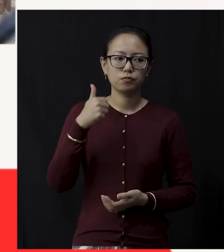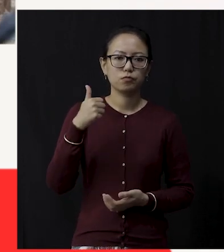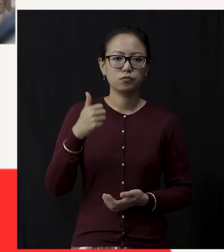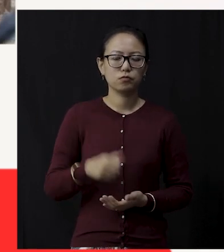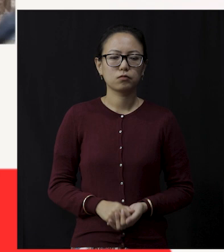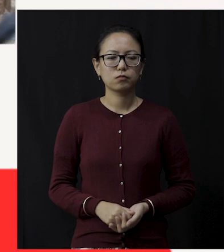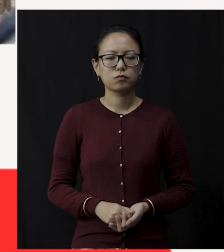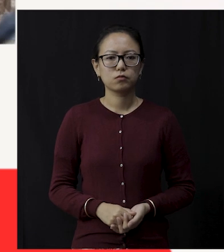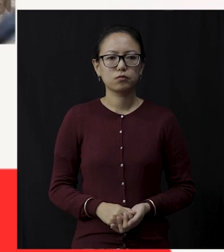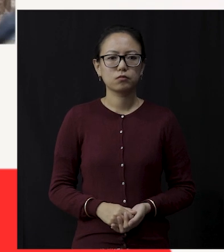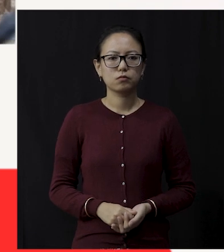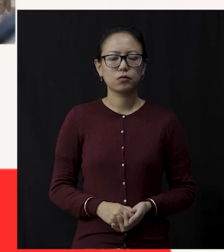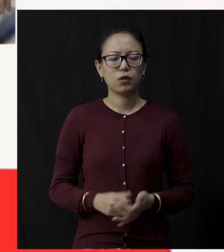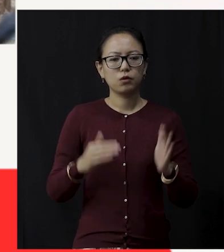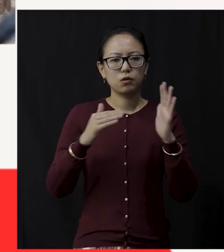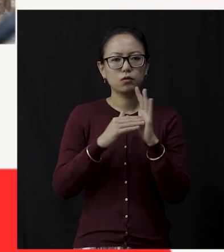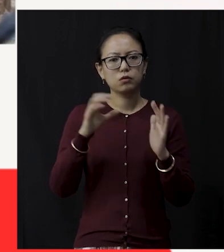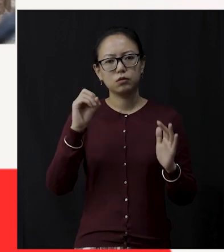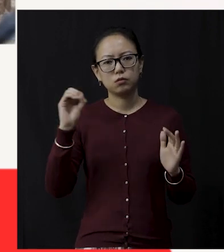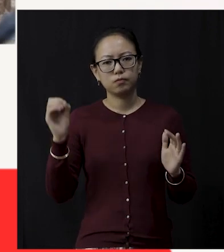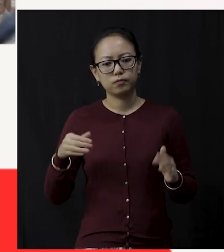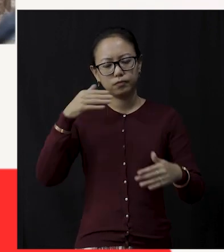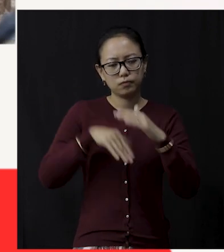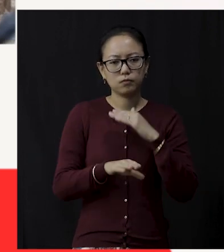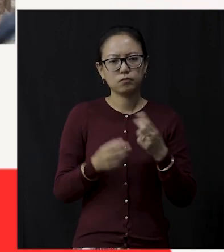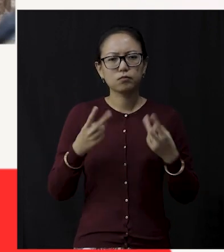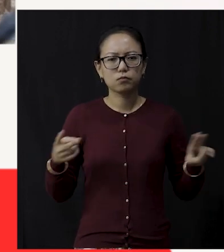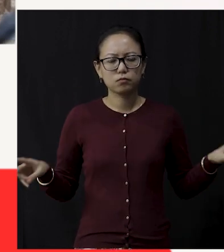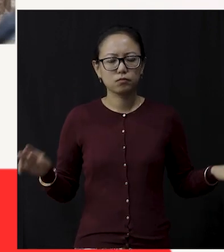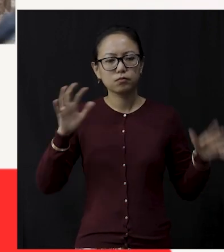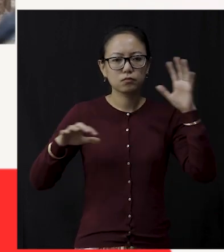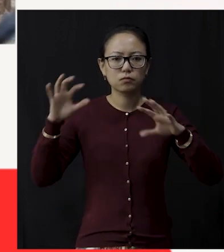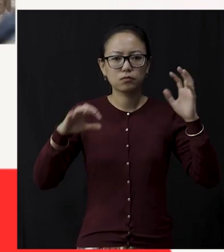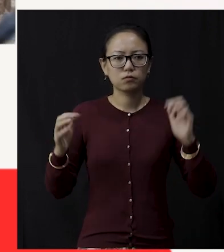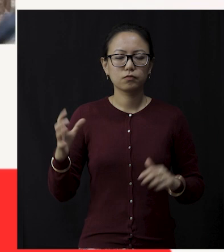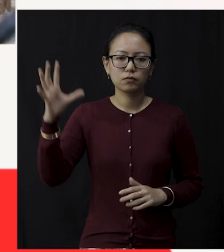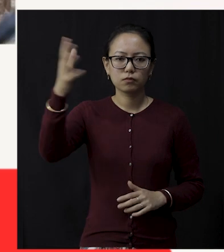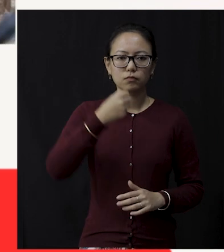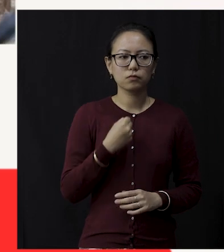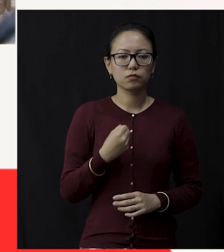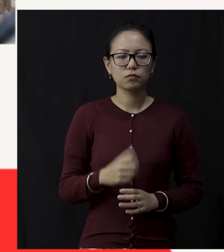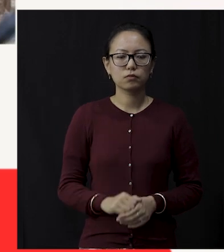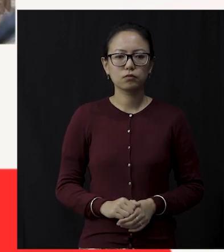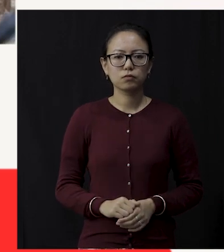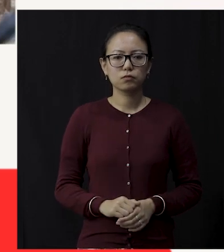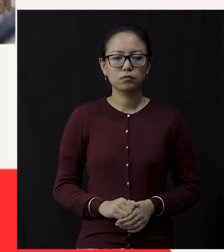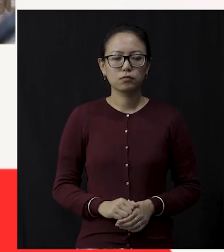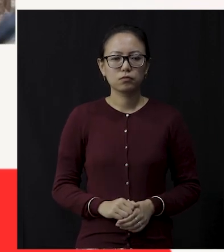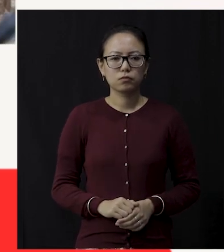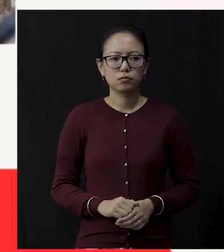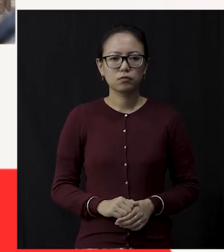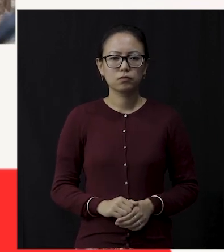we can find different animals, right? So students, animals, they